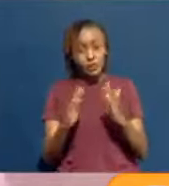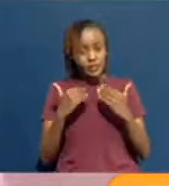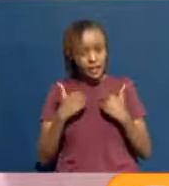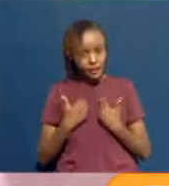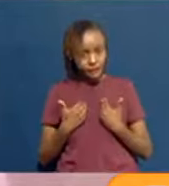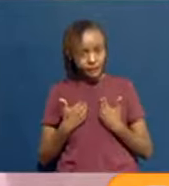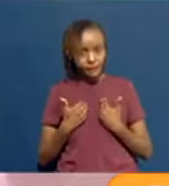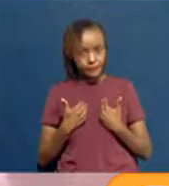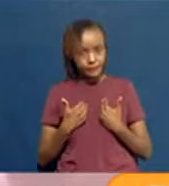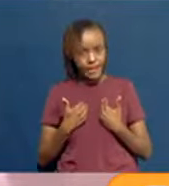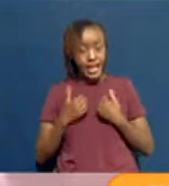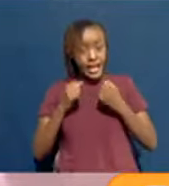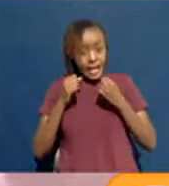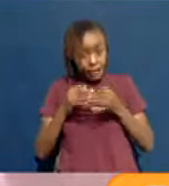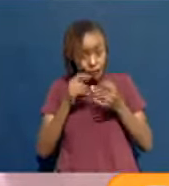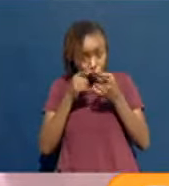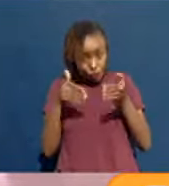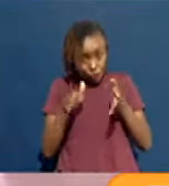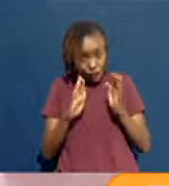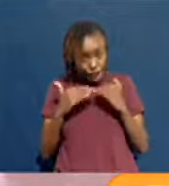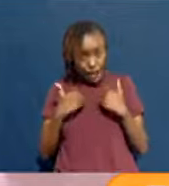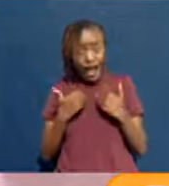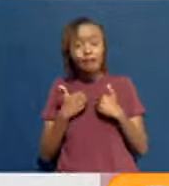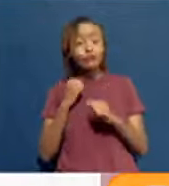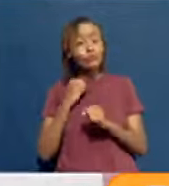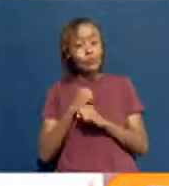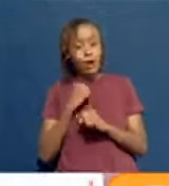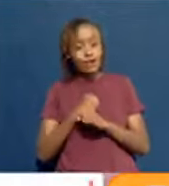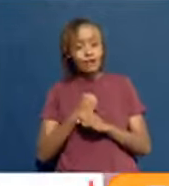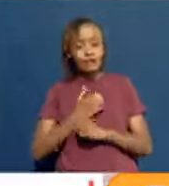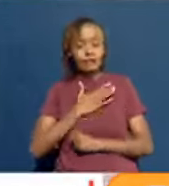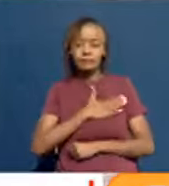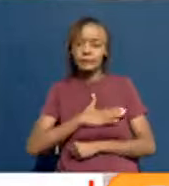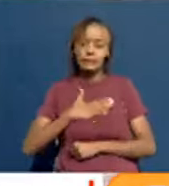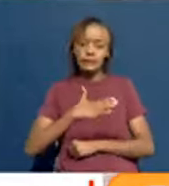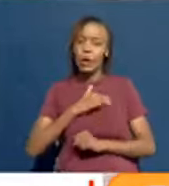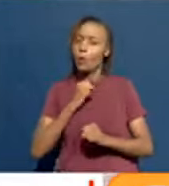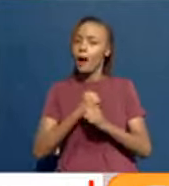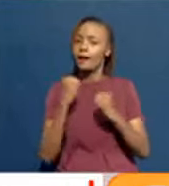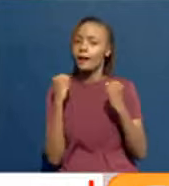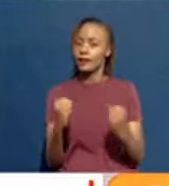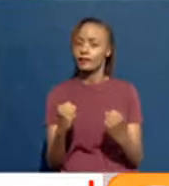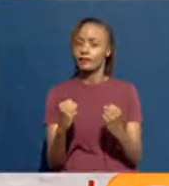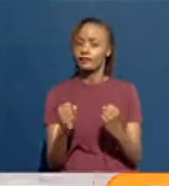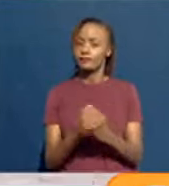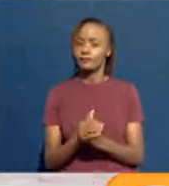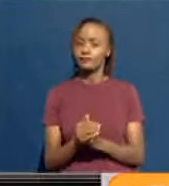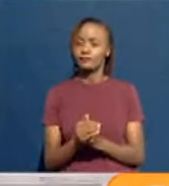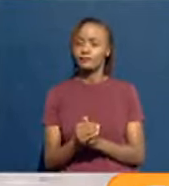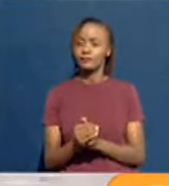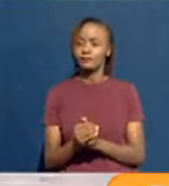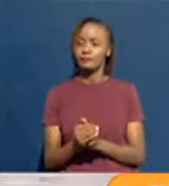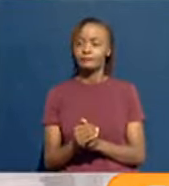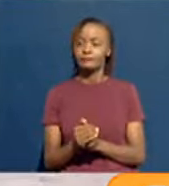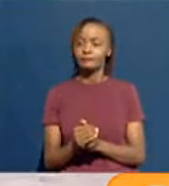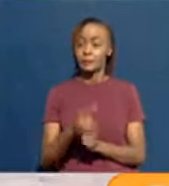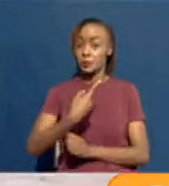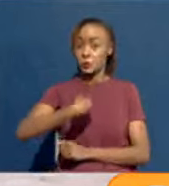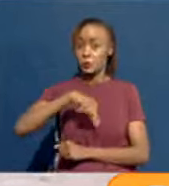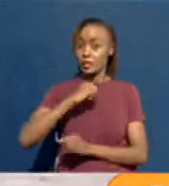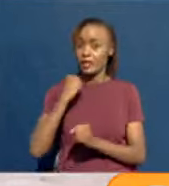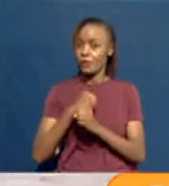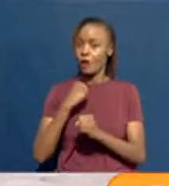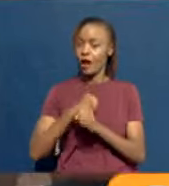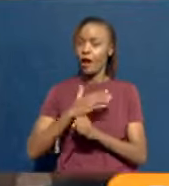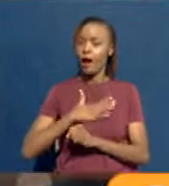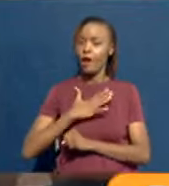serve by the president, give it your all. I want to assure you that we'll do our best and we shall